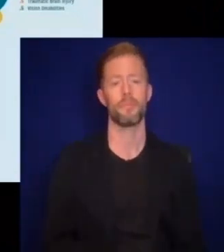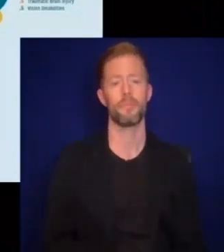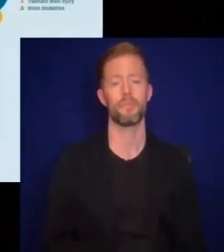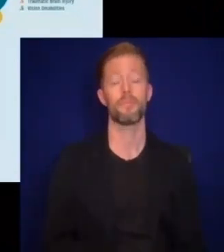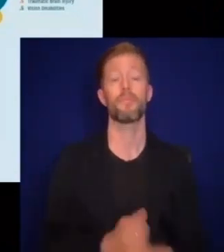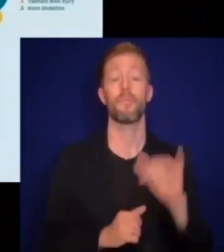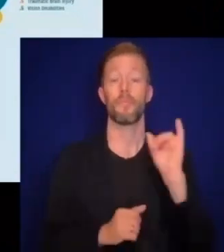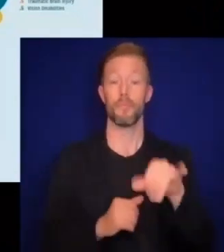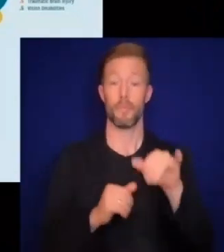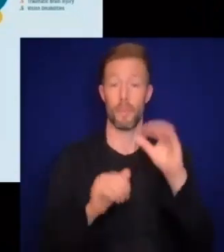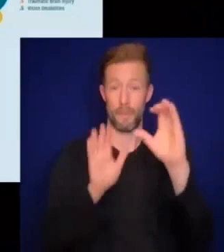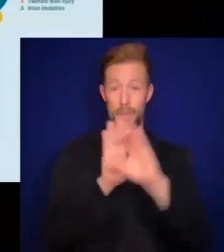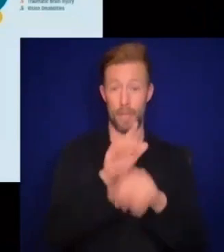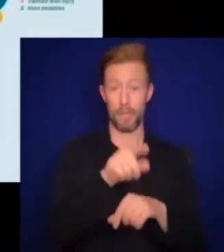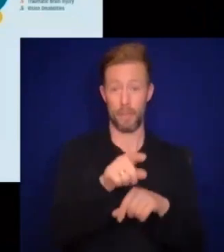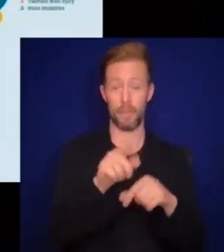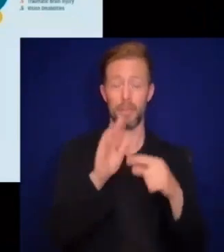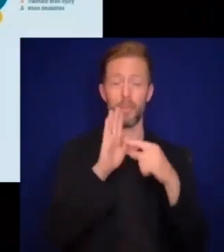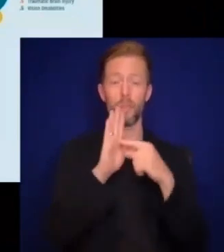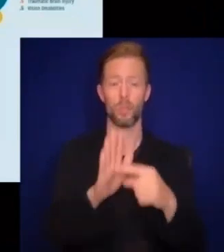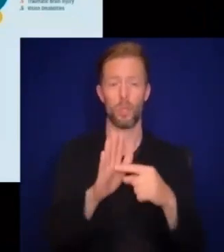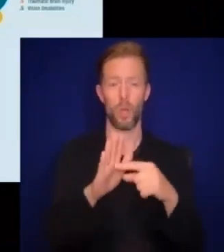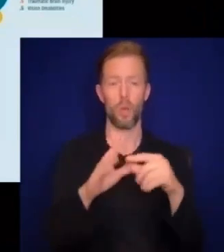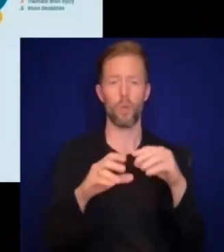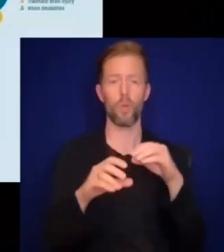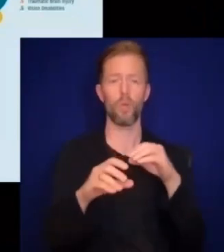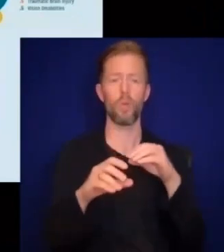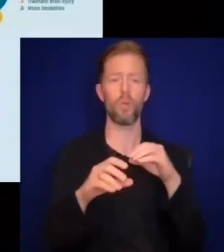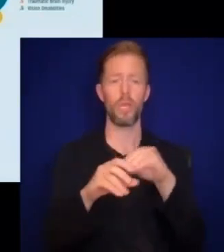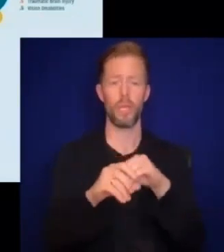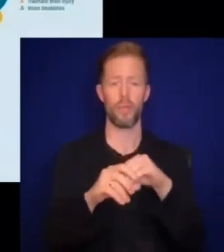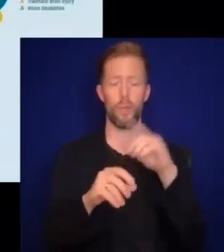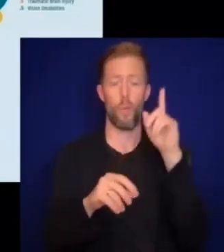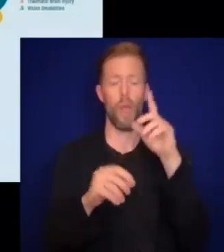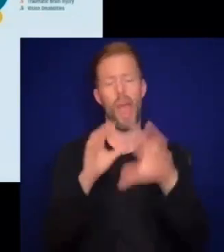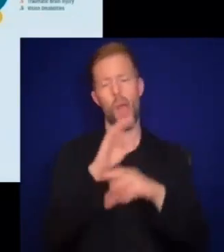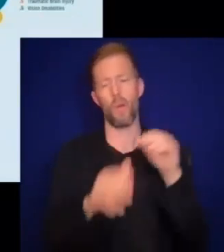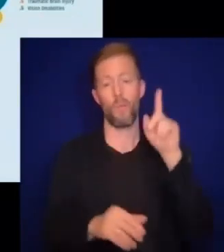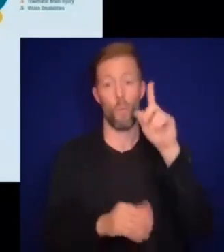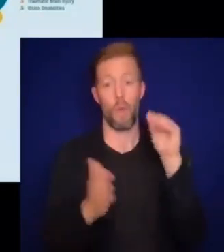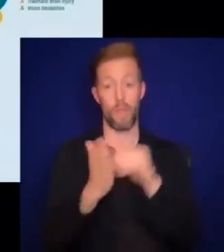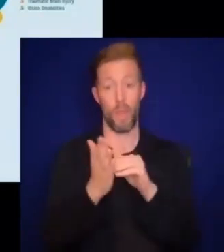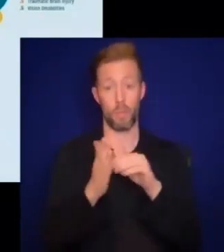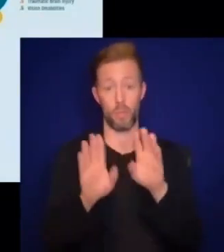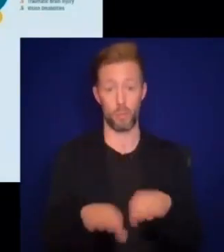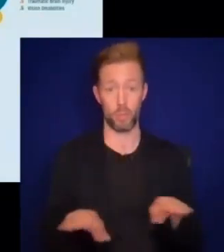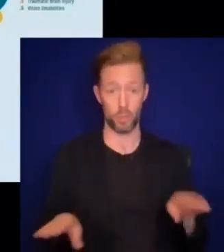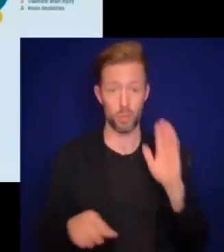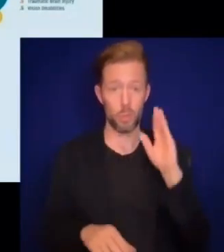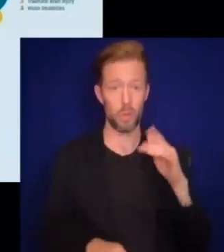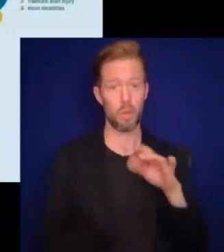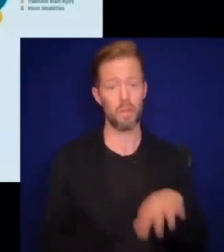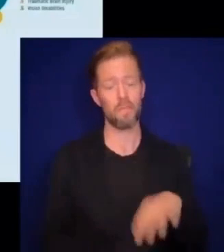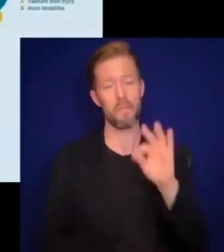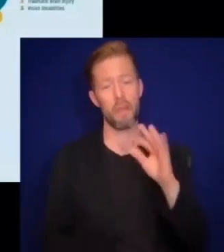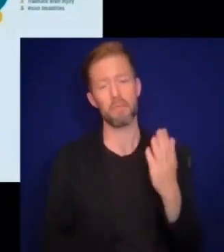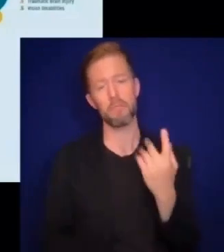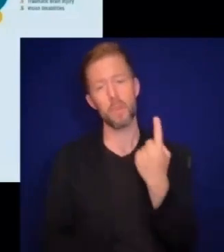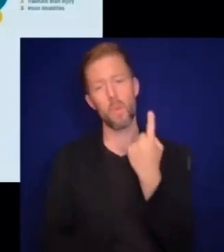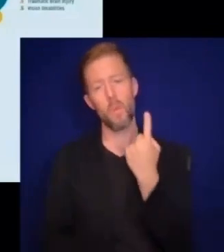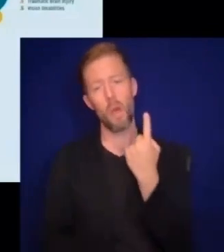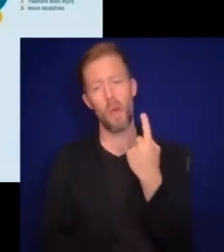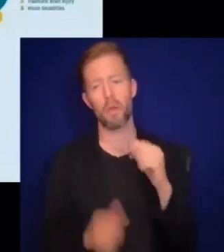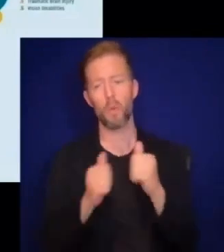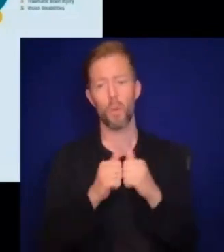So this is a chart that shows that in 1,000 children, we will find